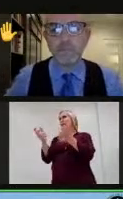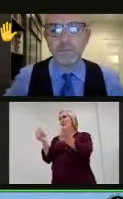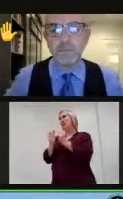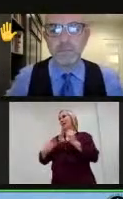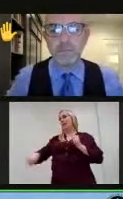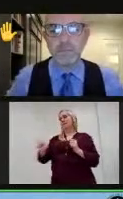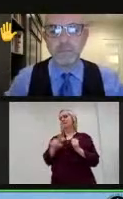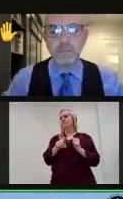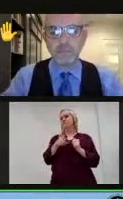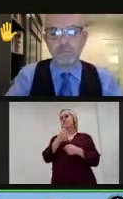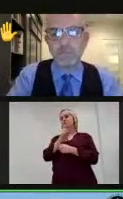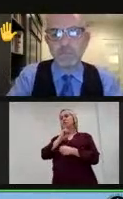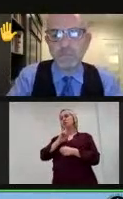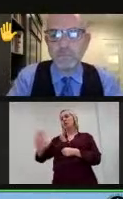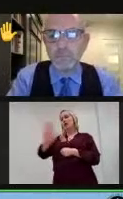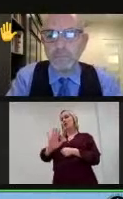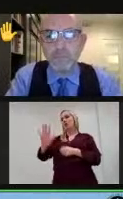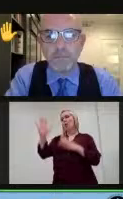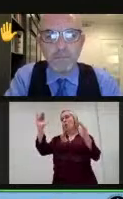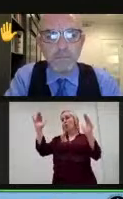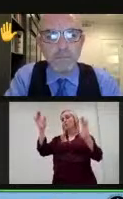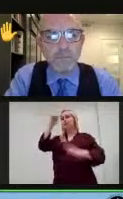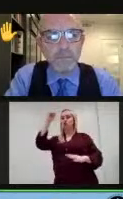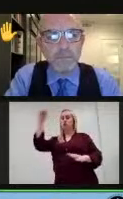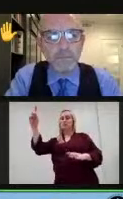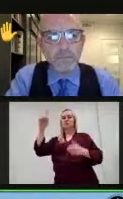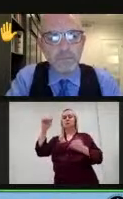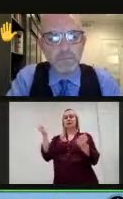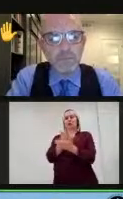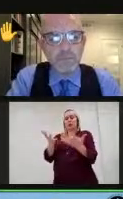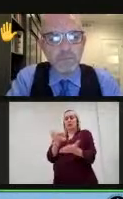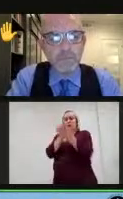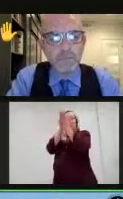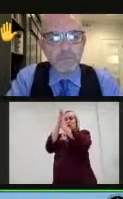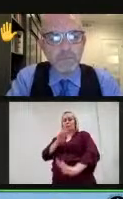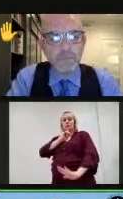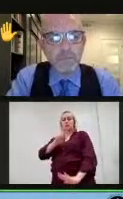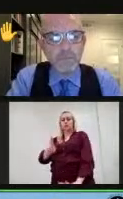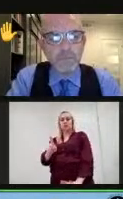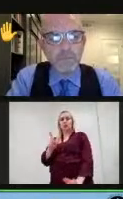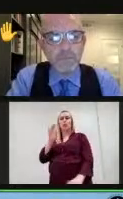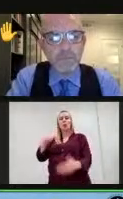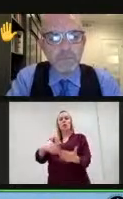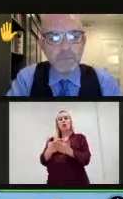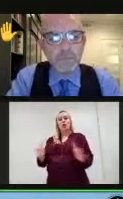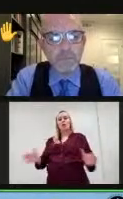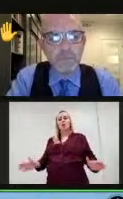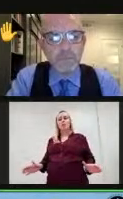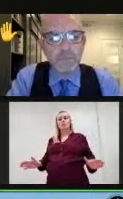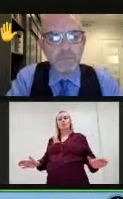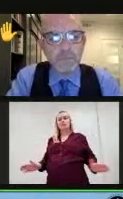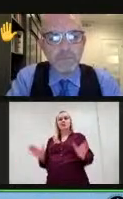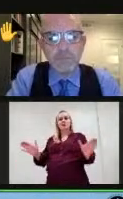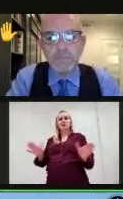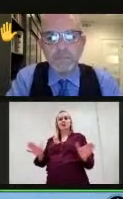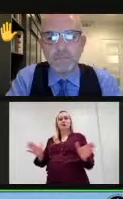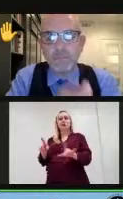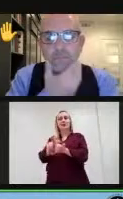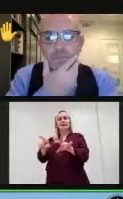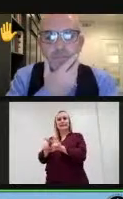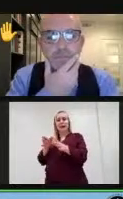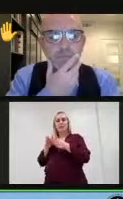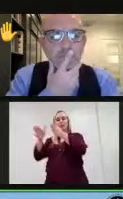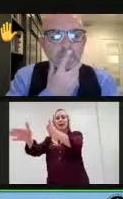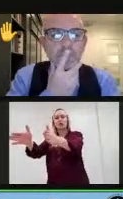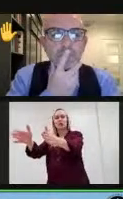make sure their hopes, dreams, aspirations come true at the end, so that we are all pushing the car in the same direction rather than